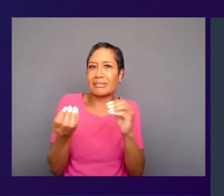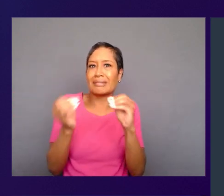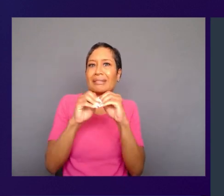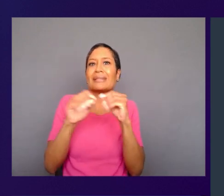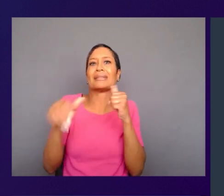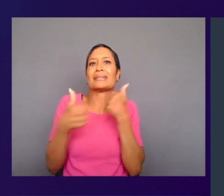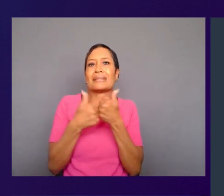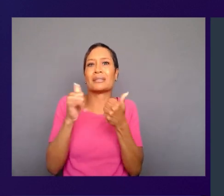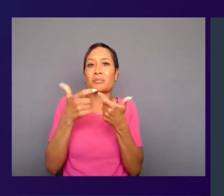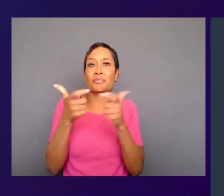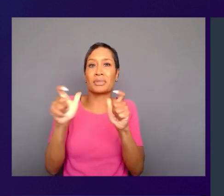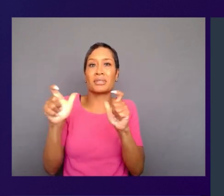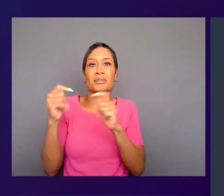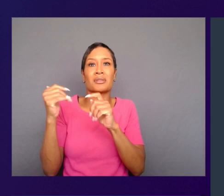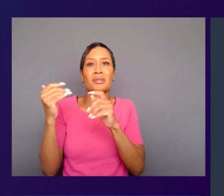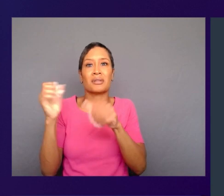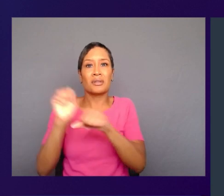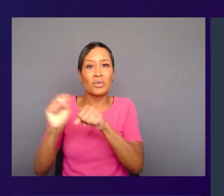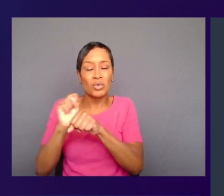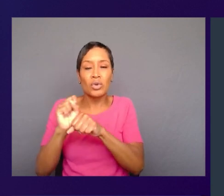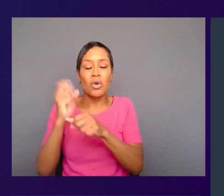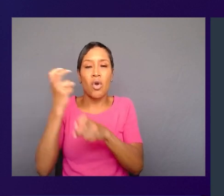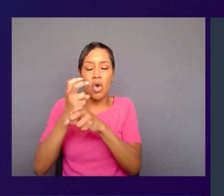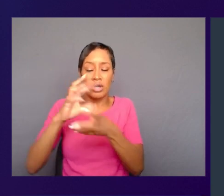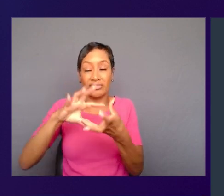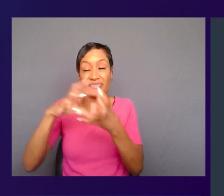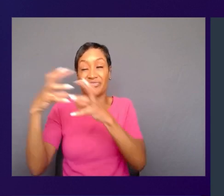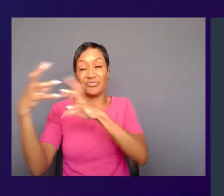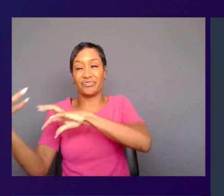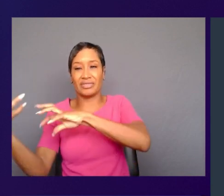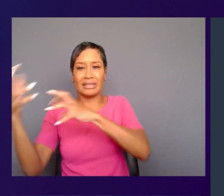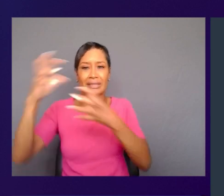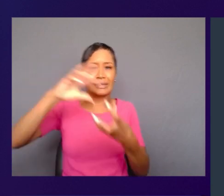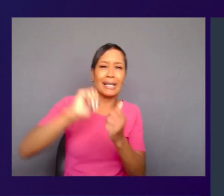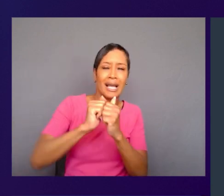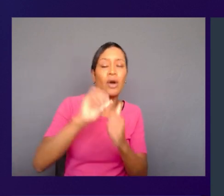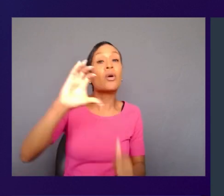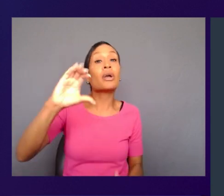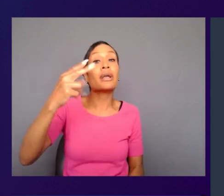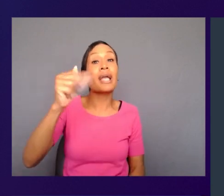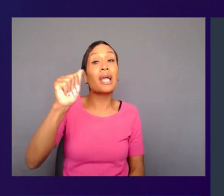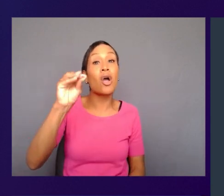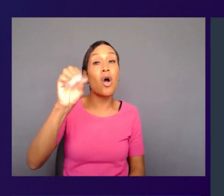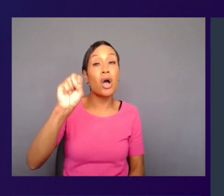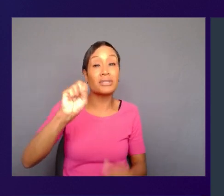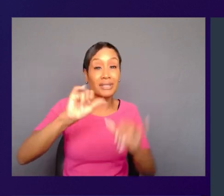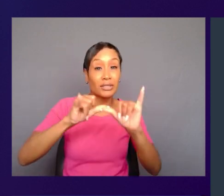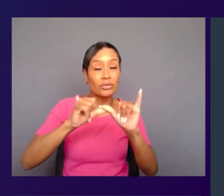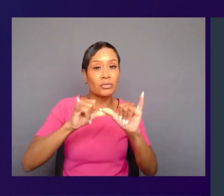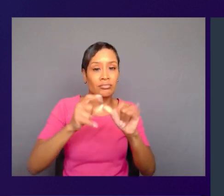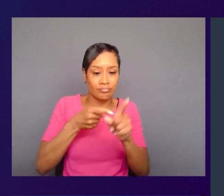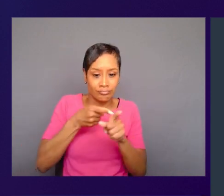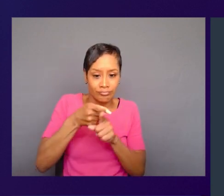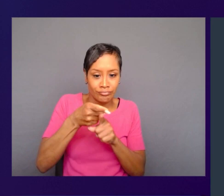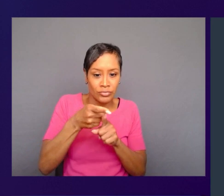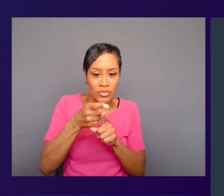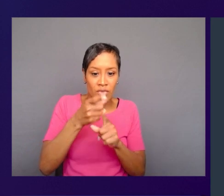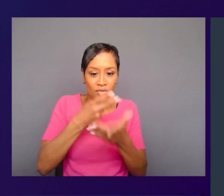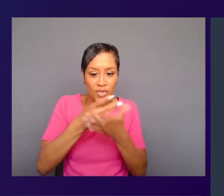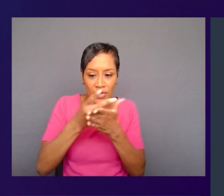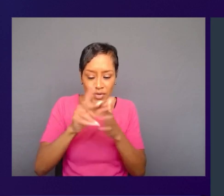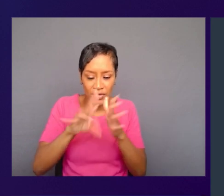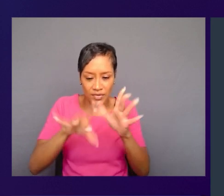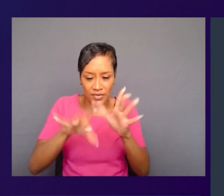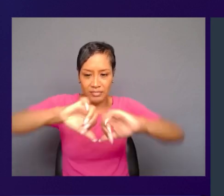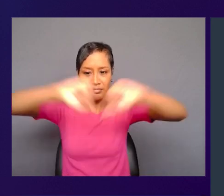bigger the bird nest, the harder to unwind. I know chaos engineering is a disciplined approach to unhide the failures before they actually become a